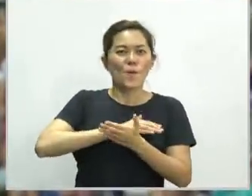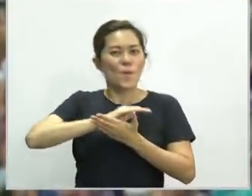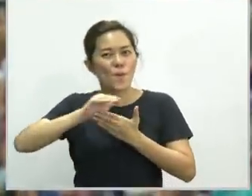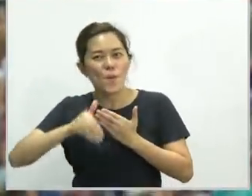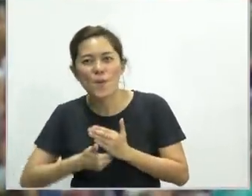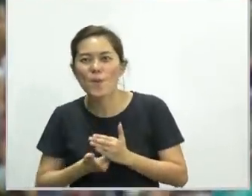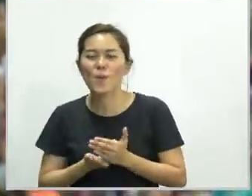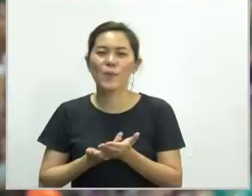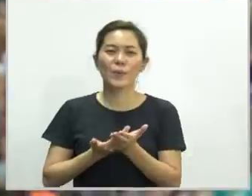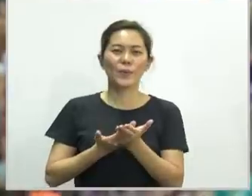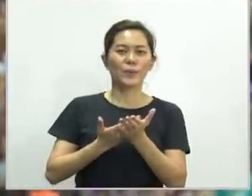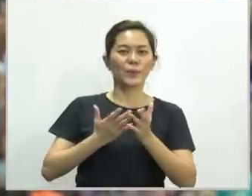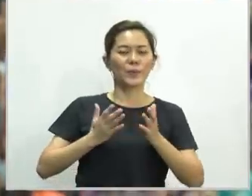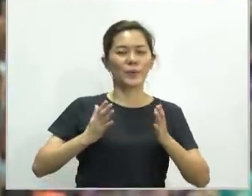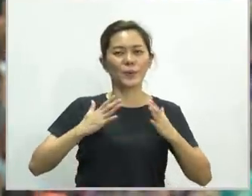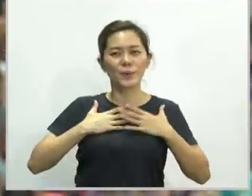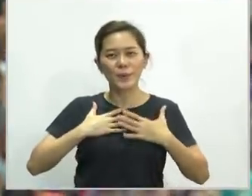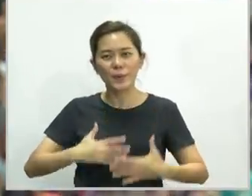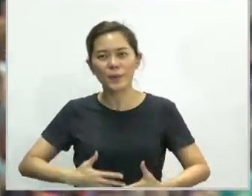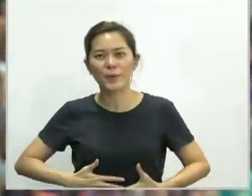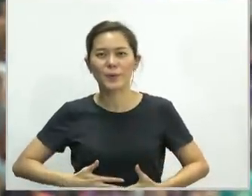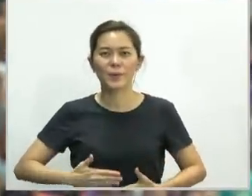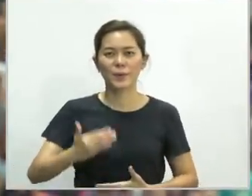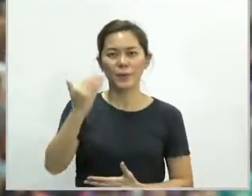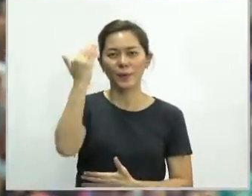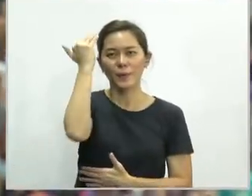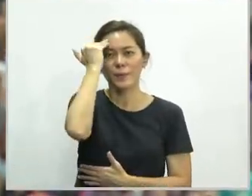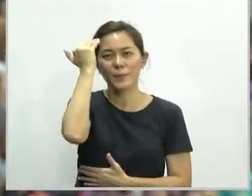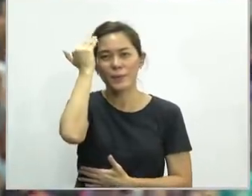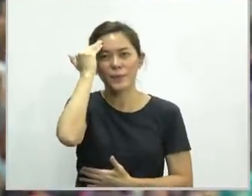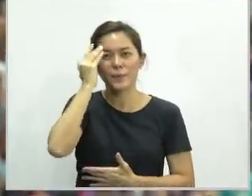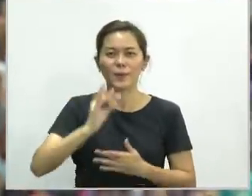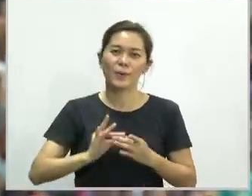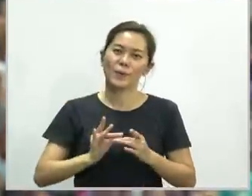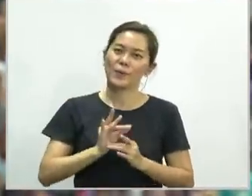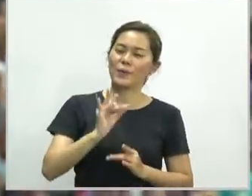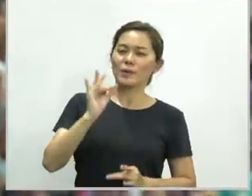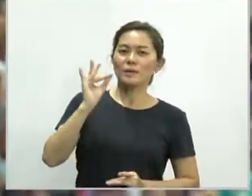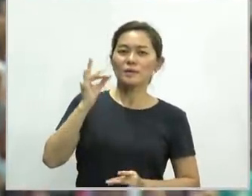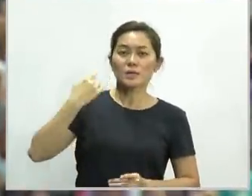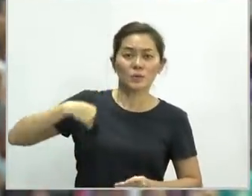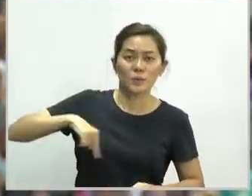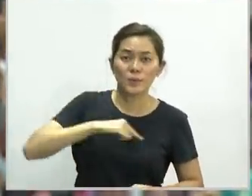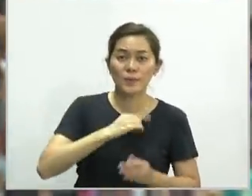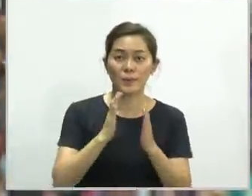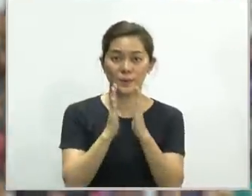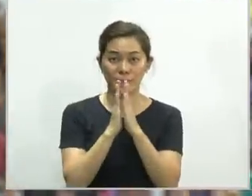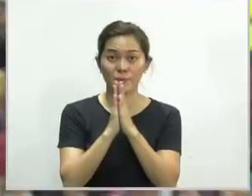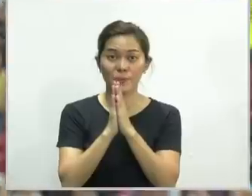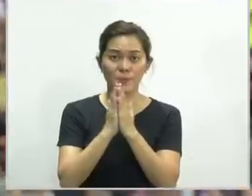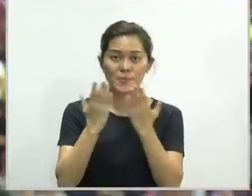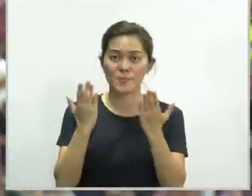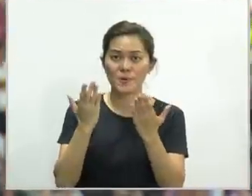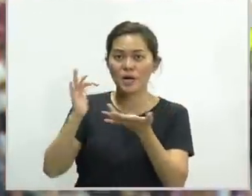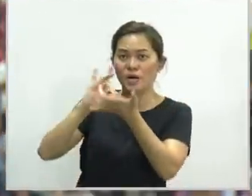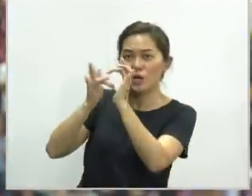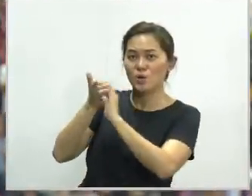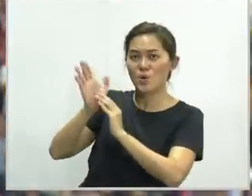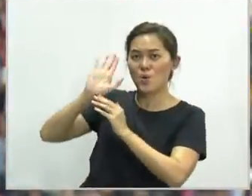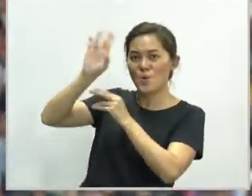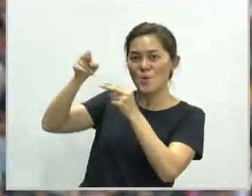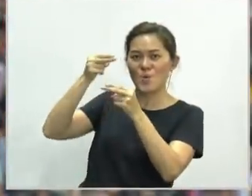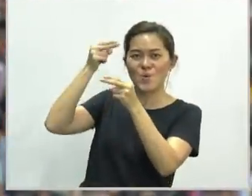in body and mind and spirit. And we pray that in the name of